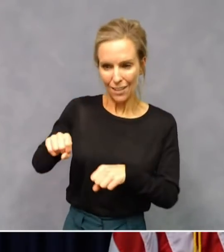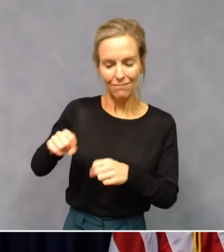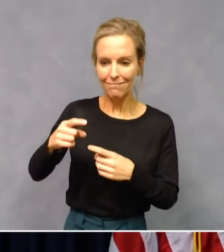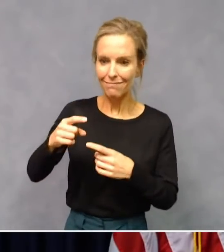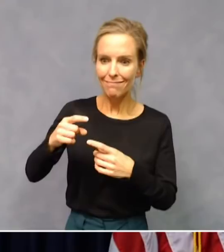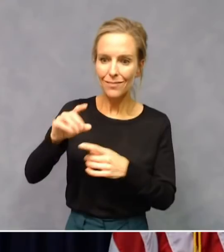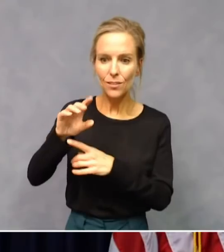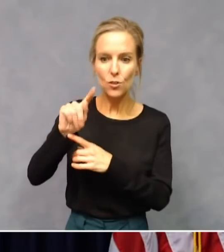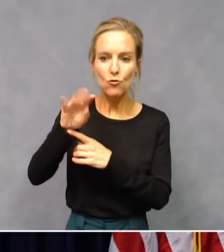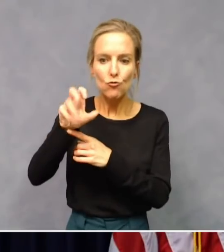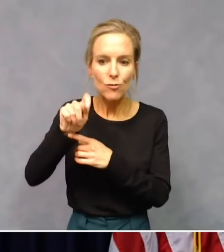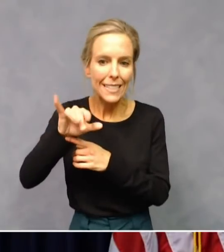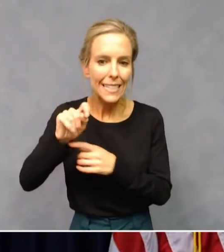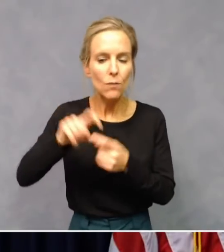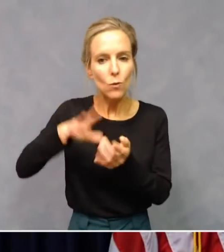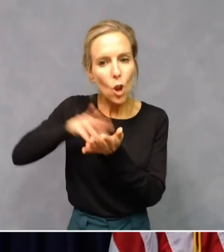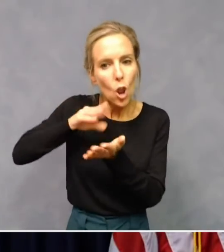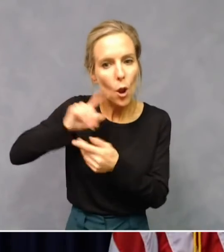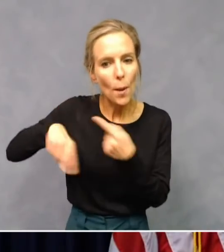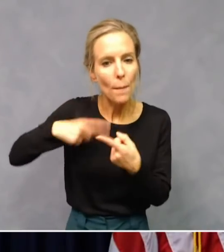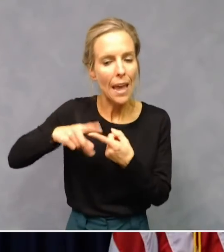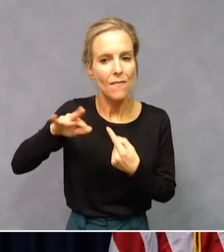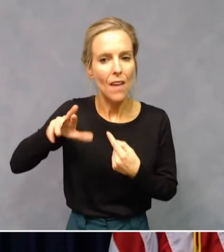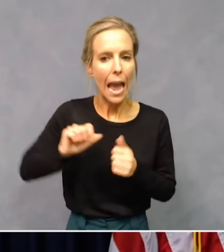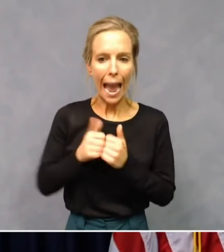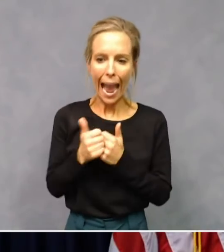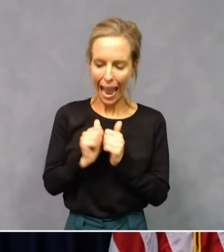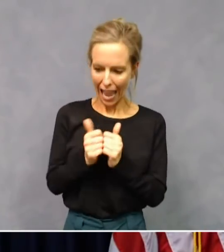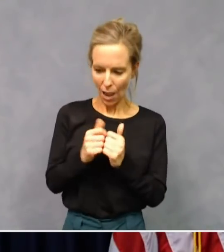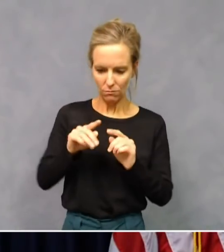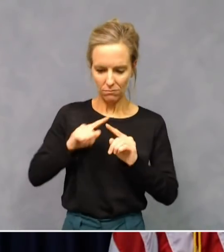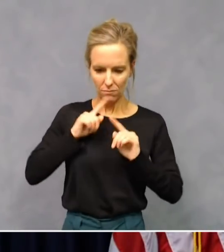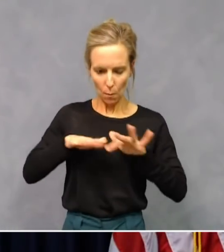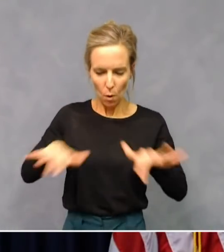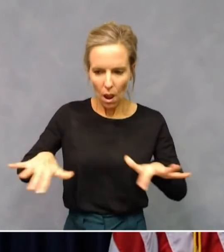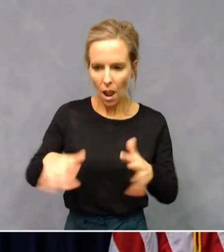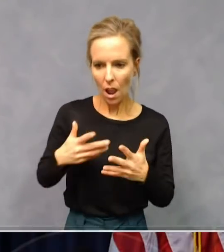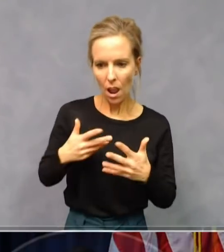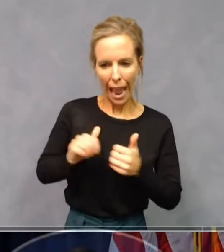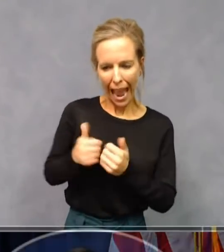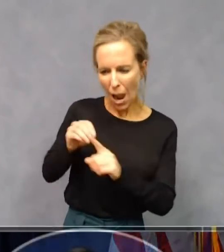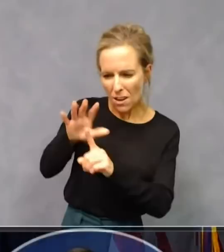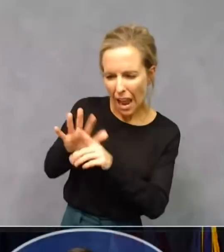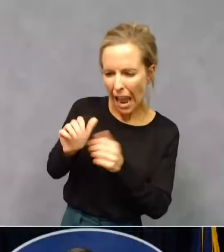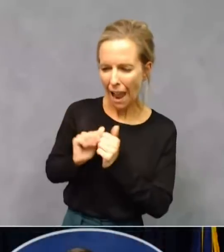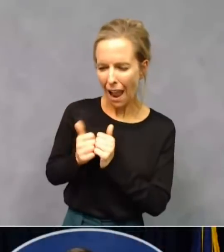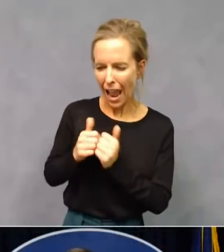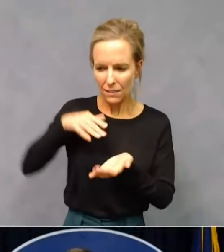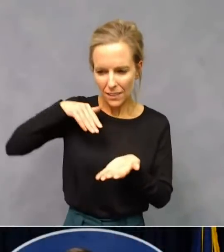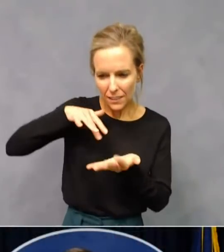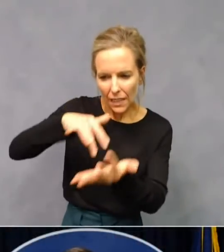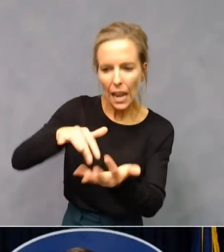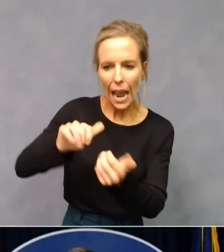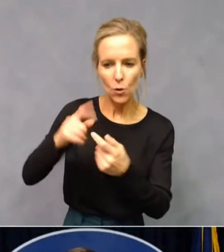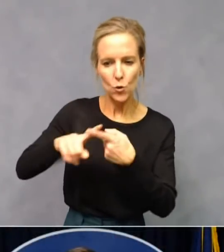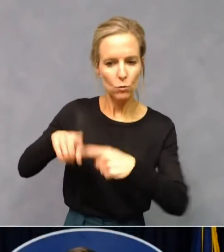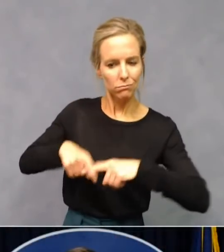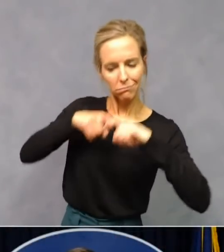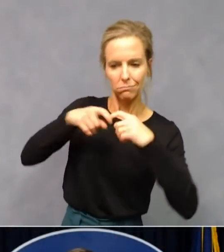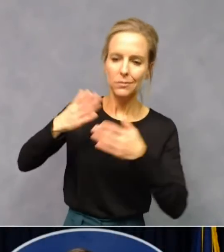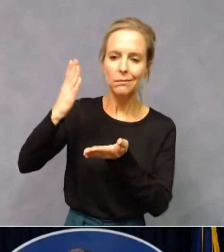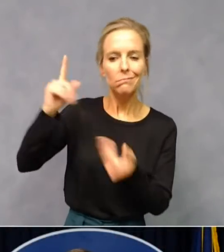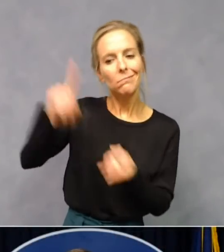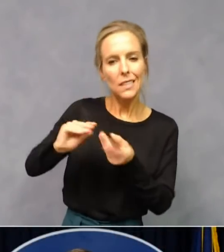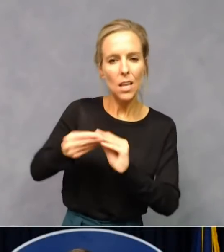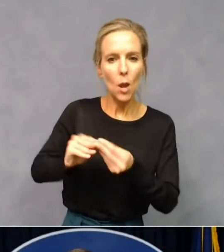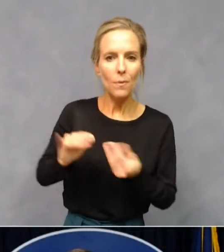learn how it spreads, before we have studies on how to better stop it, would be like me